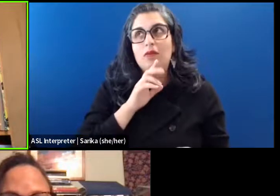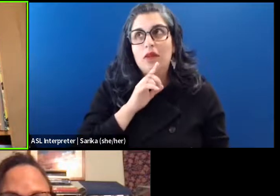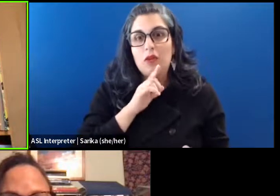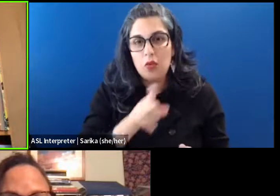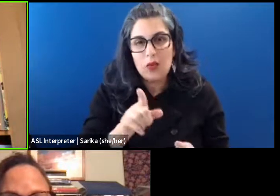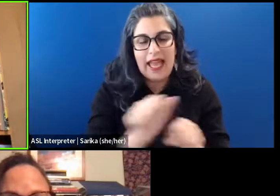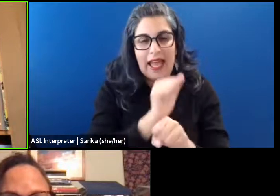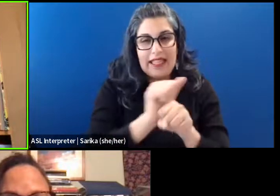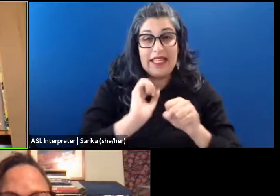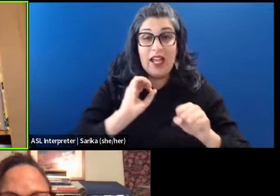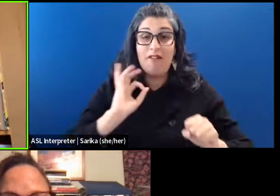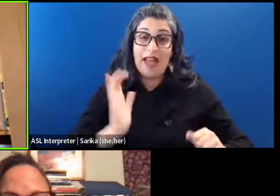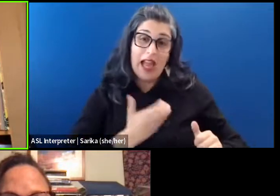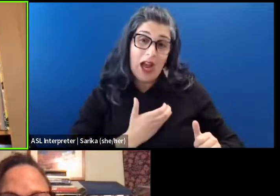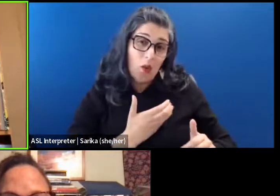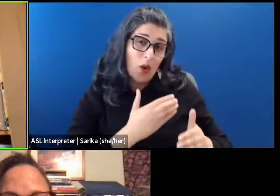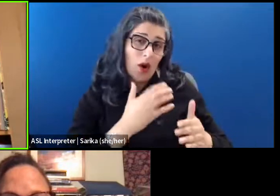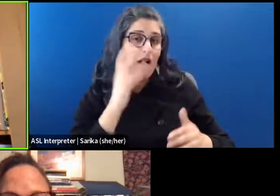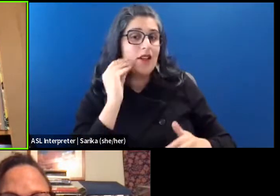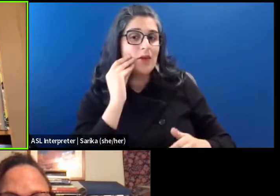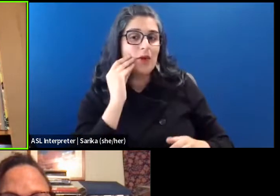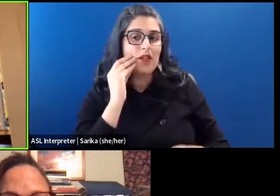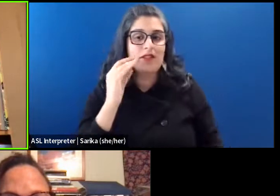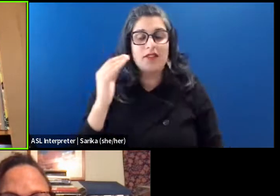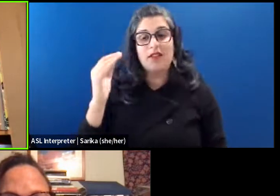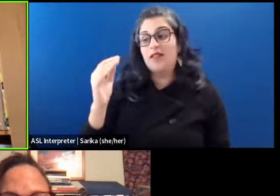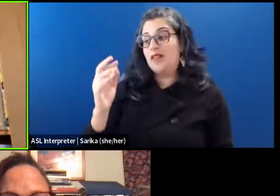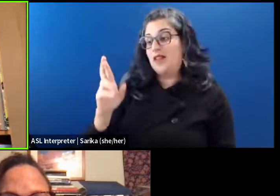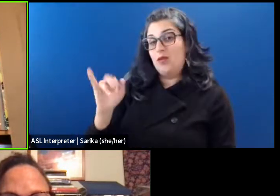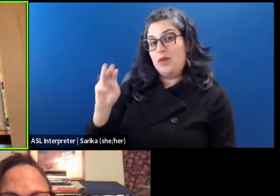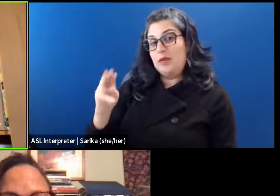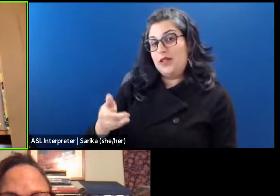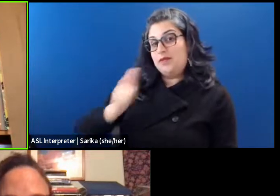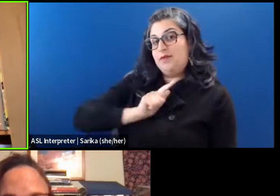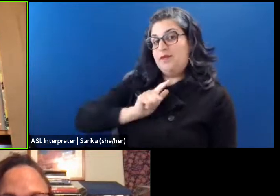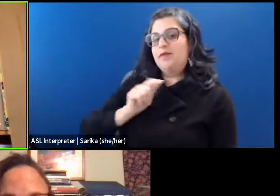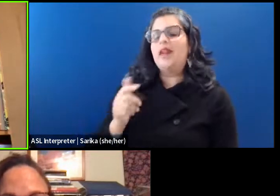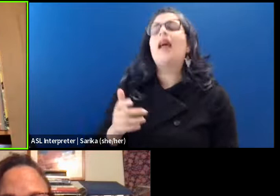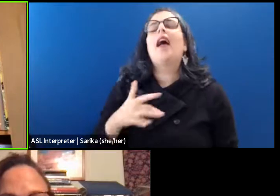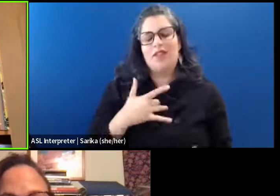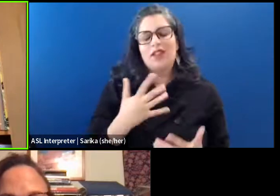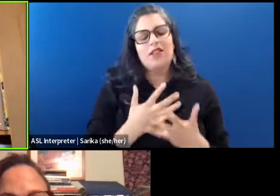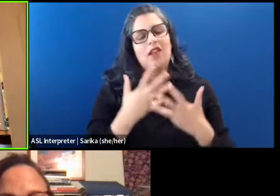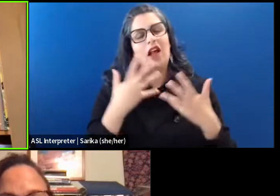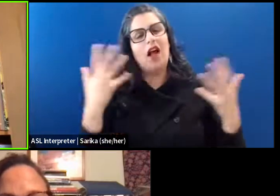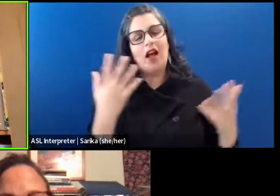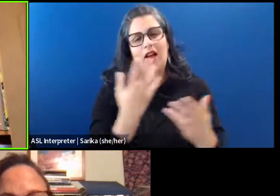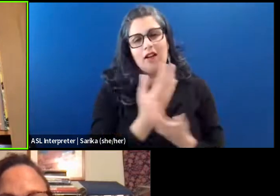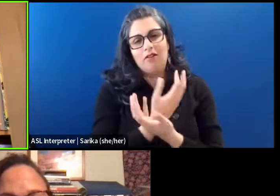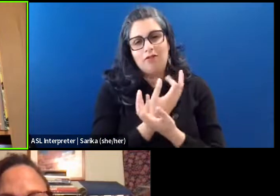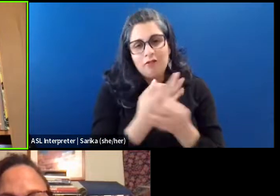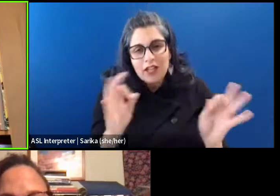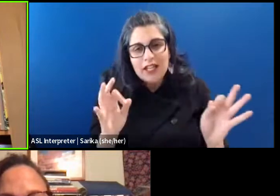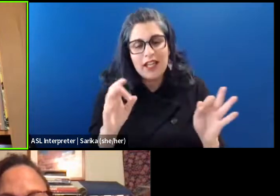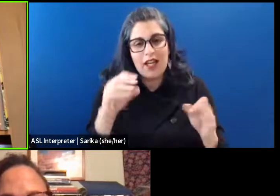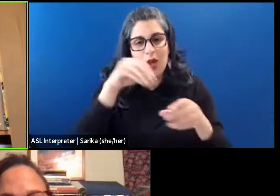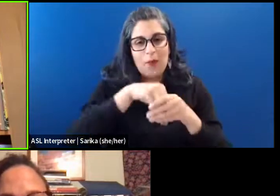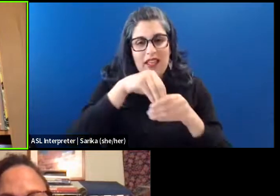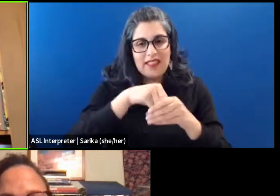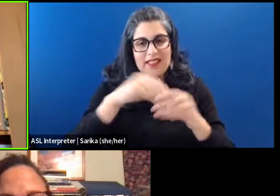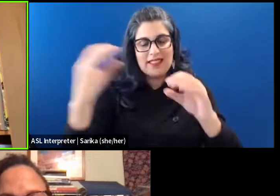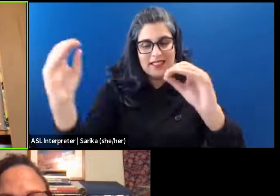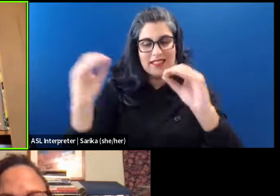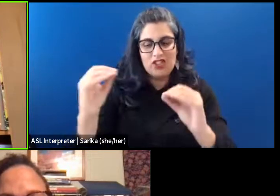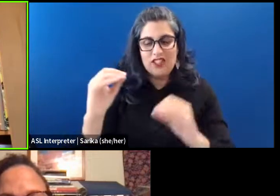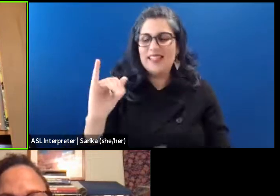Yeah, I definitely think that there's so much freedom in this teaching on impermanence, the impermanence